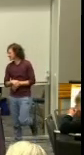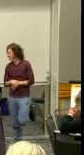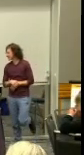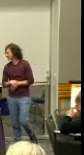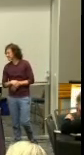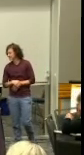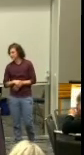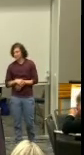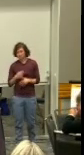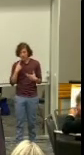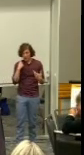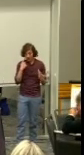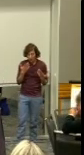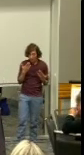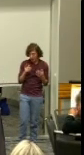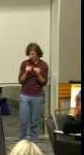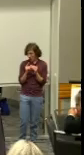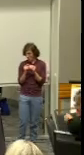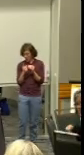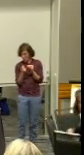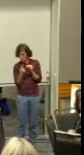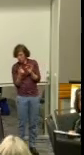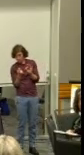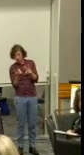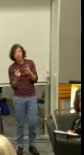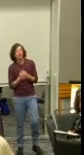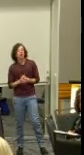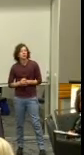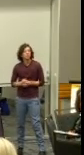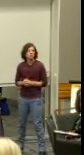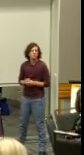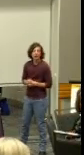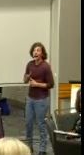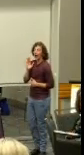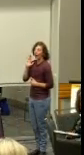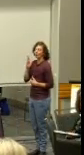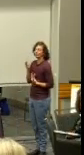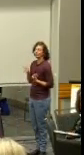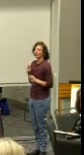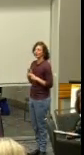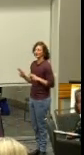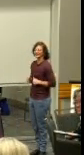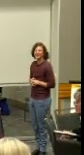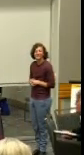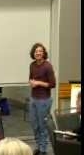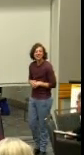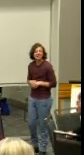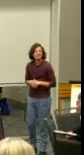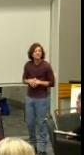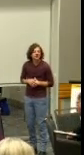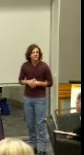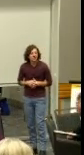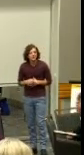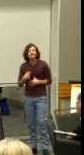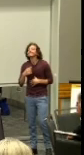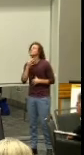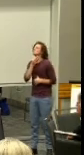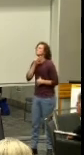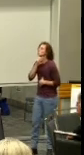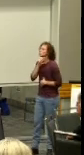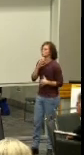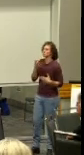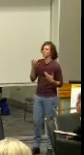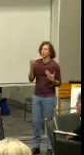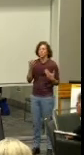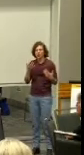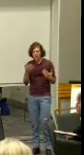All right, we probably have time for one more question. Yeah, in the back. I'll try to be quick. I'm curious if there are, from like the land use